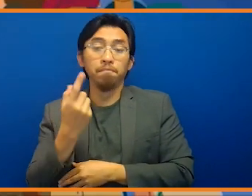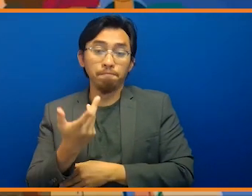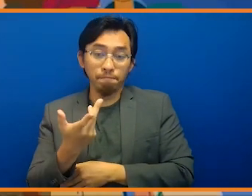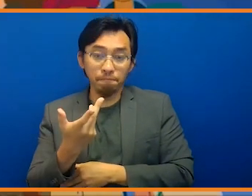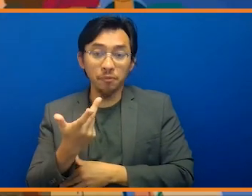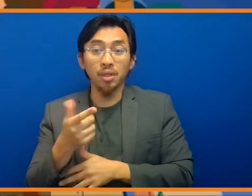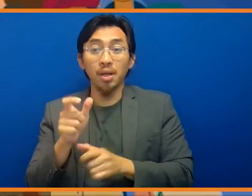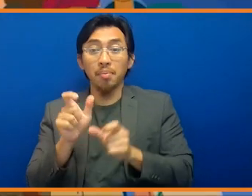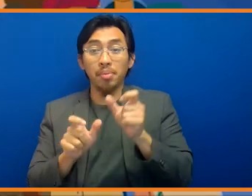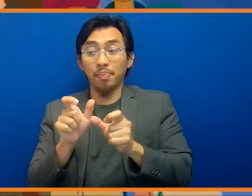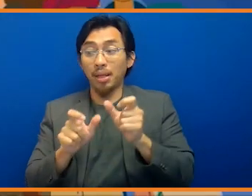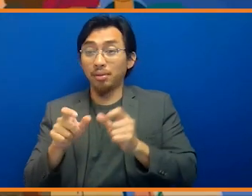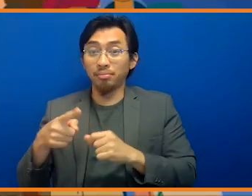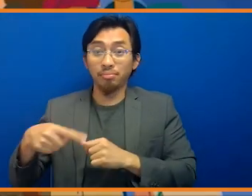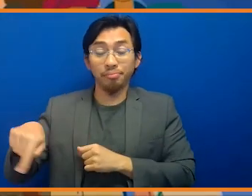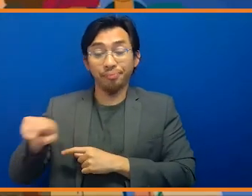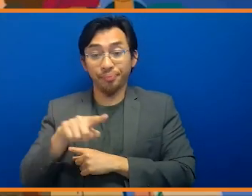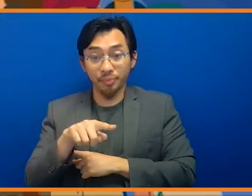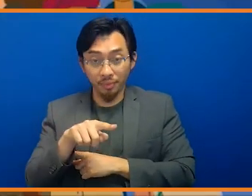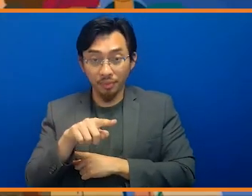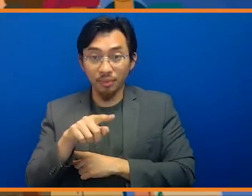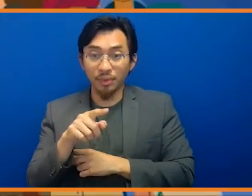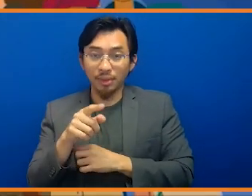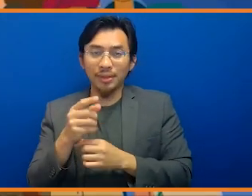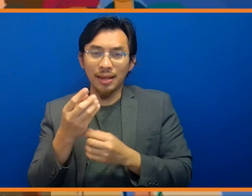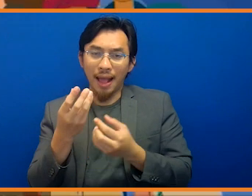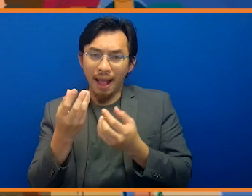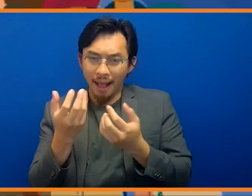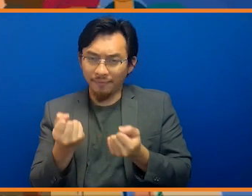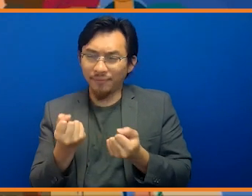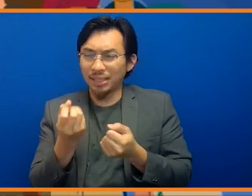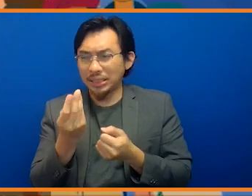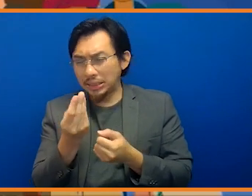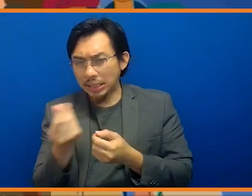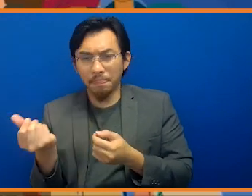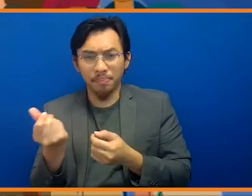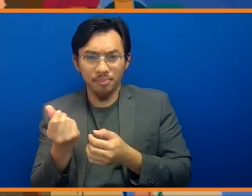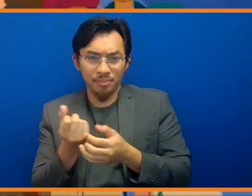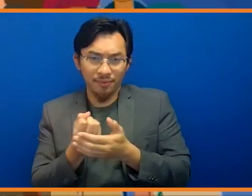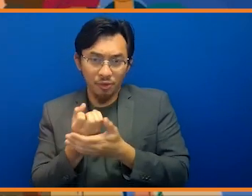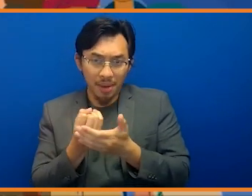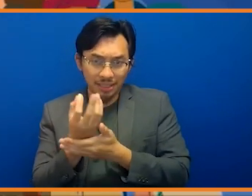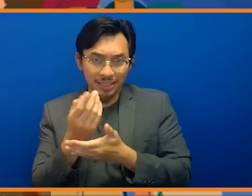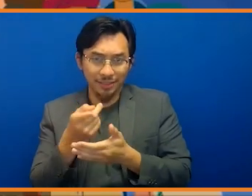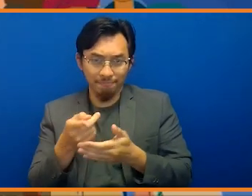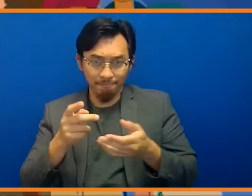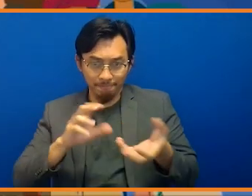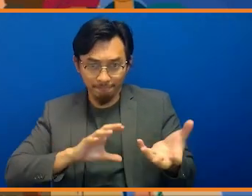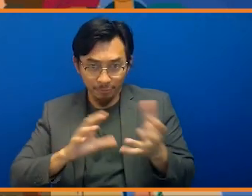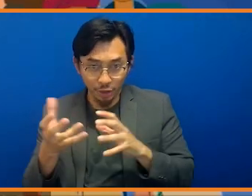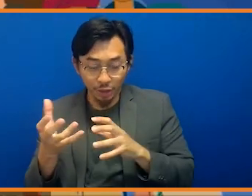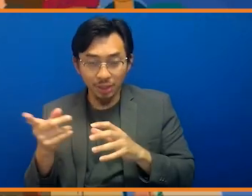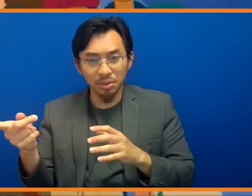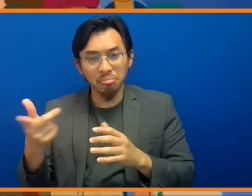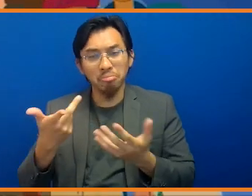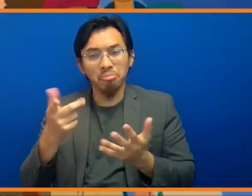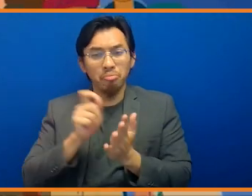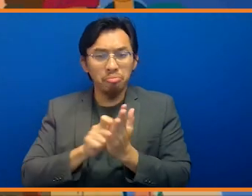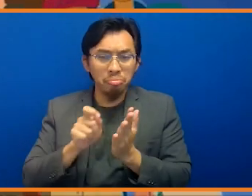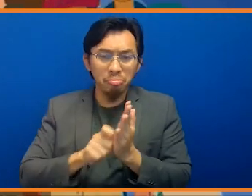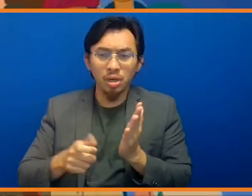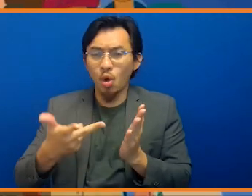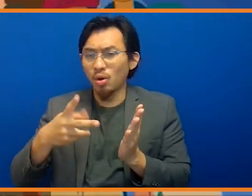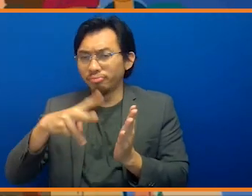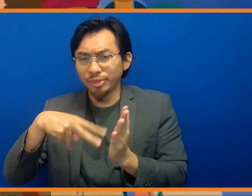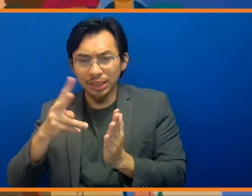For people that already exposed with some information on the disaster, and he already read